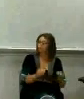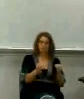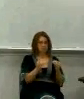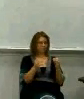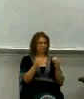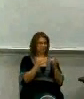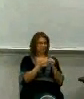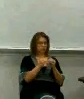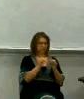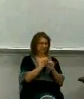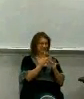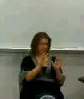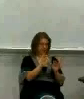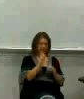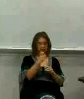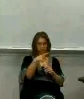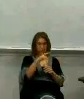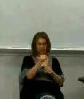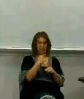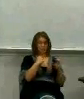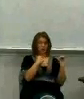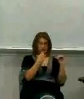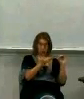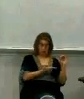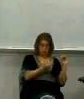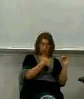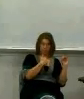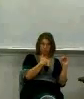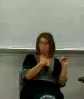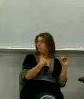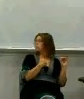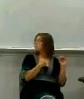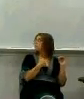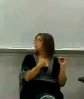explicit. And again, we have oxygen here,